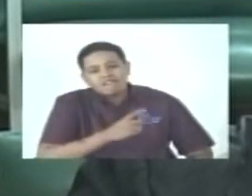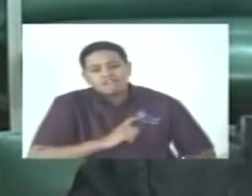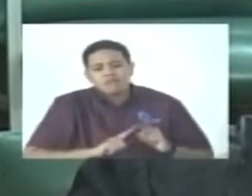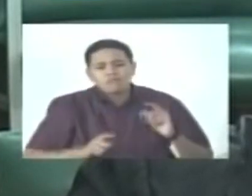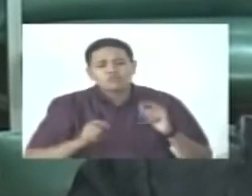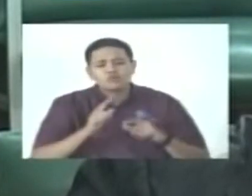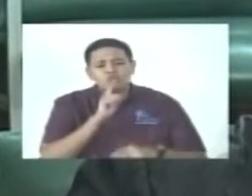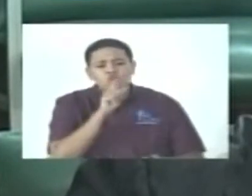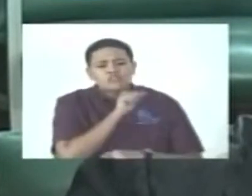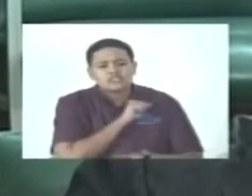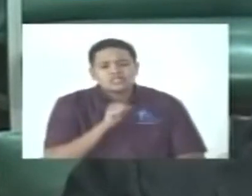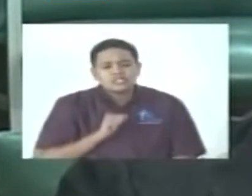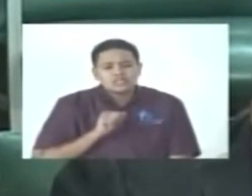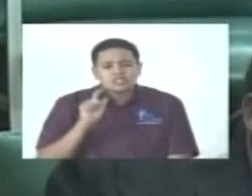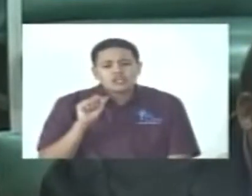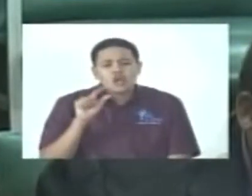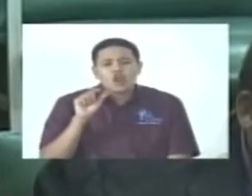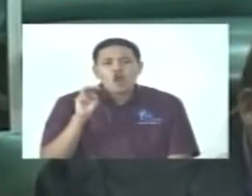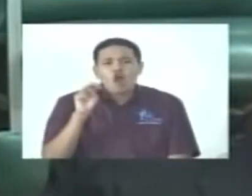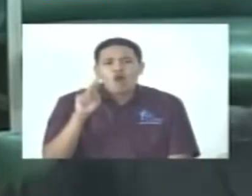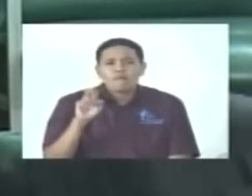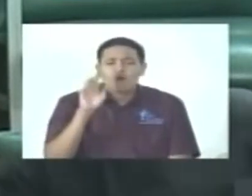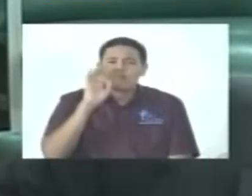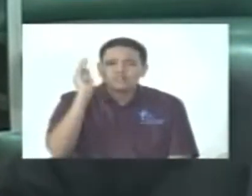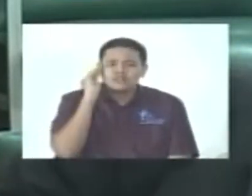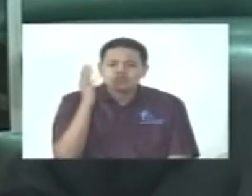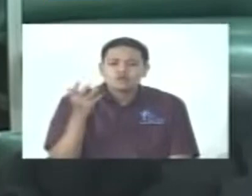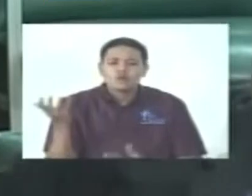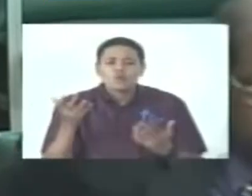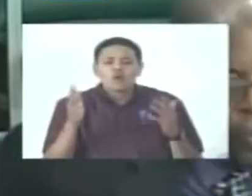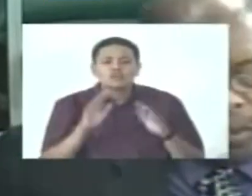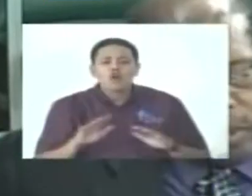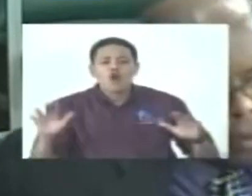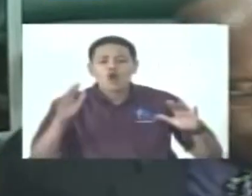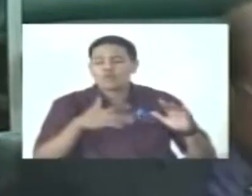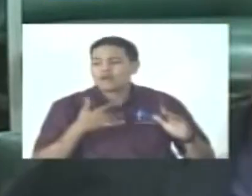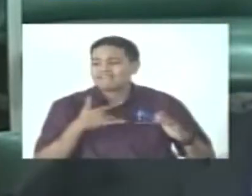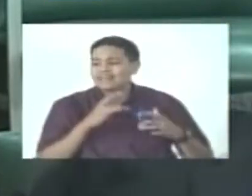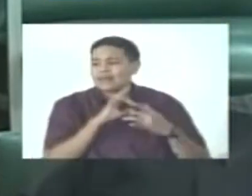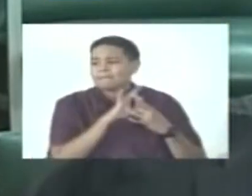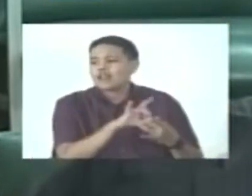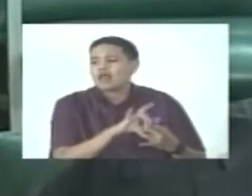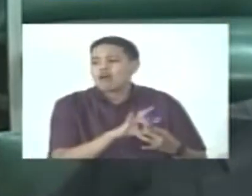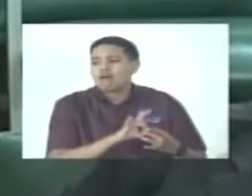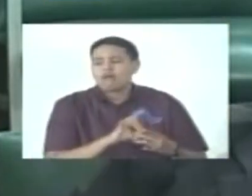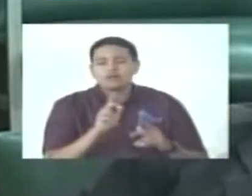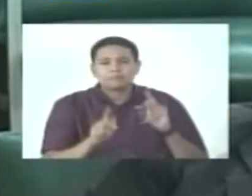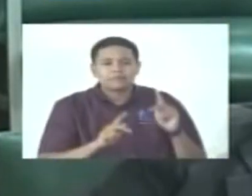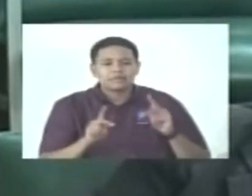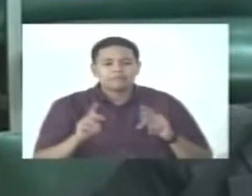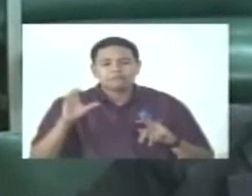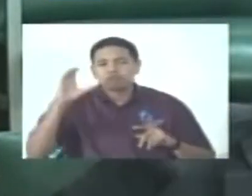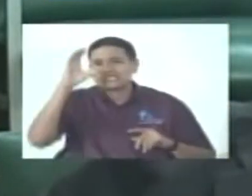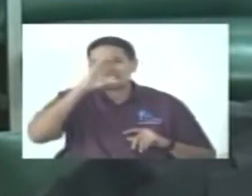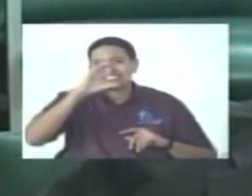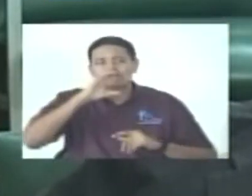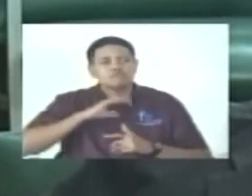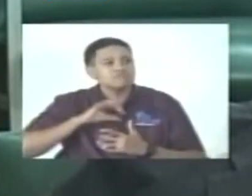will bear me out on this, that what everybody wants to belong. People seek to